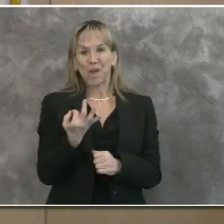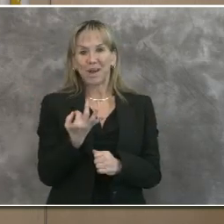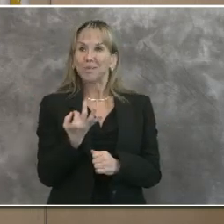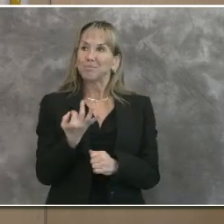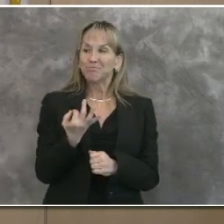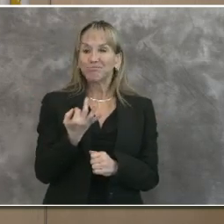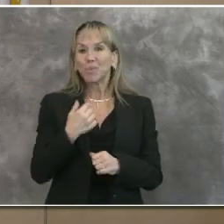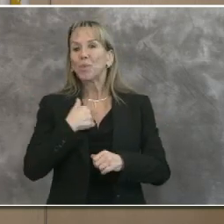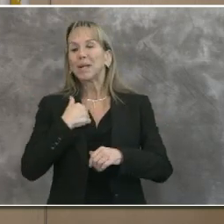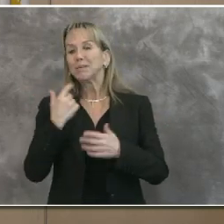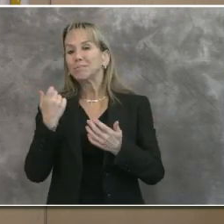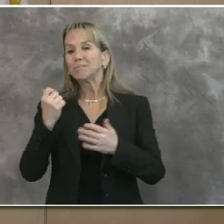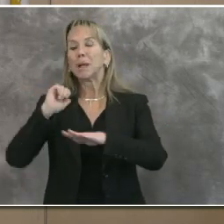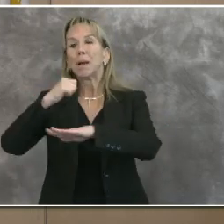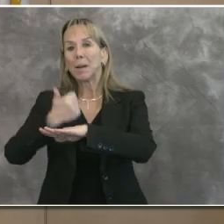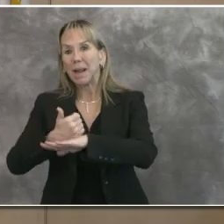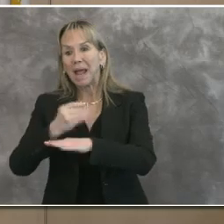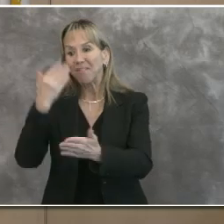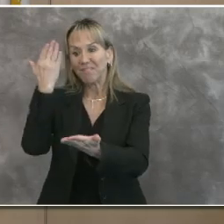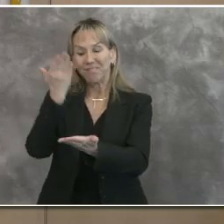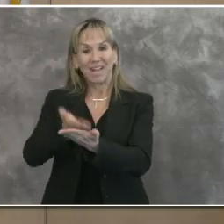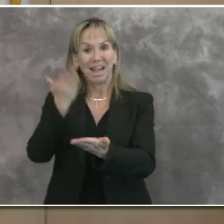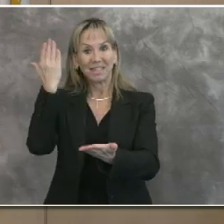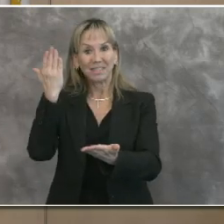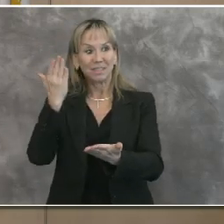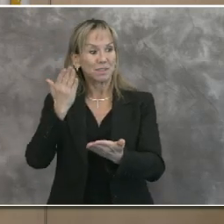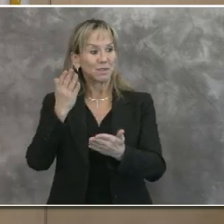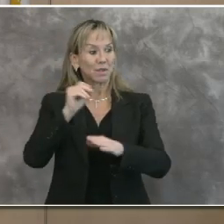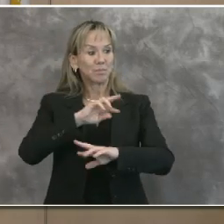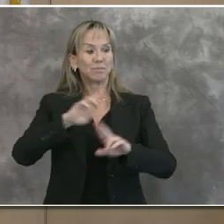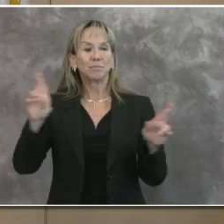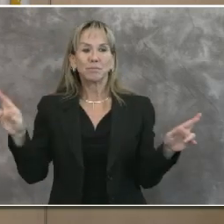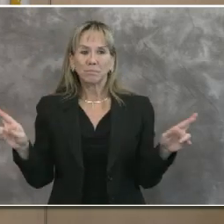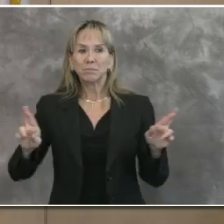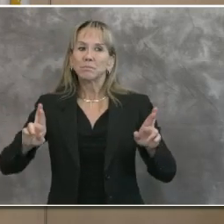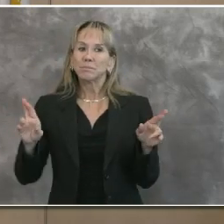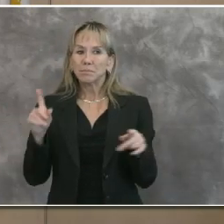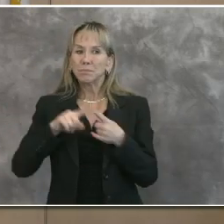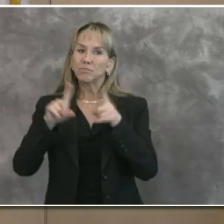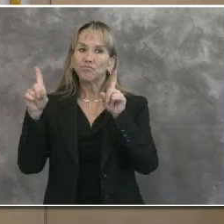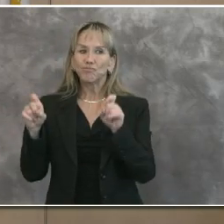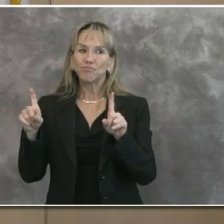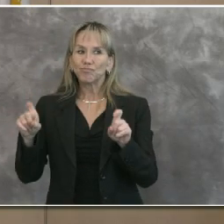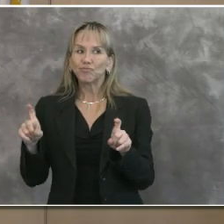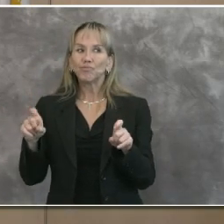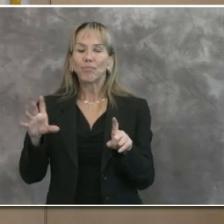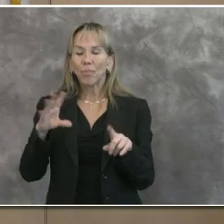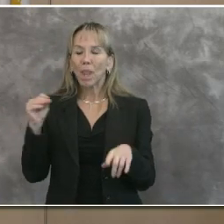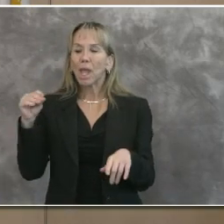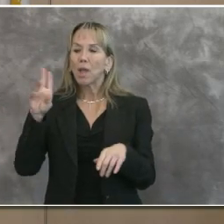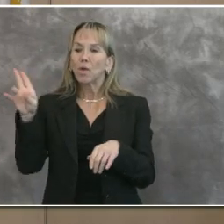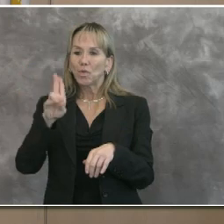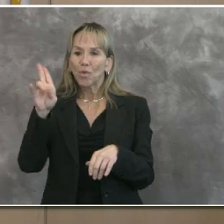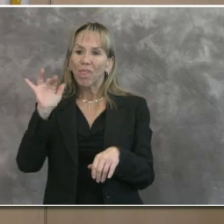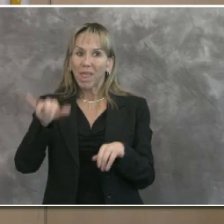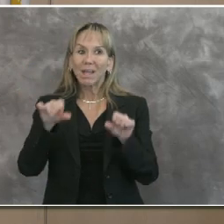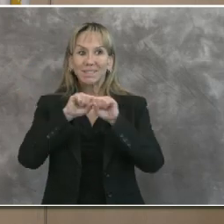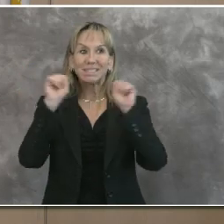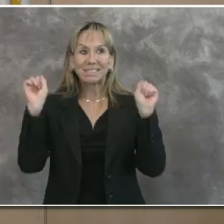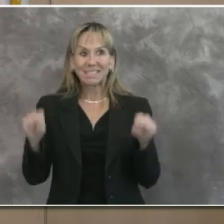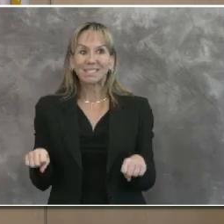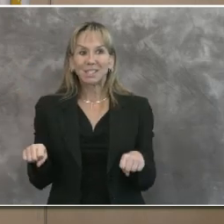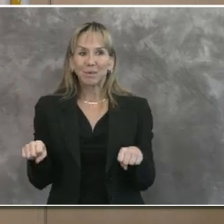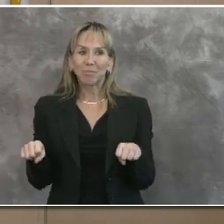actually, we set it up a little earlier, but we validated it, and we were ready to test utilizing that system on this